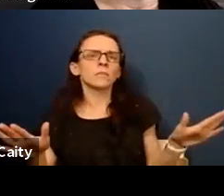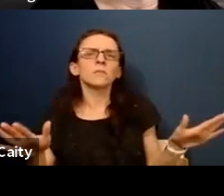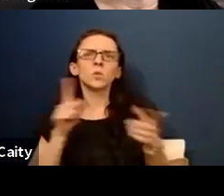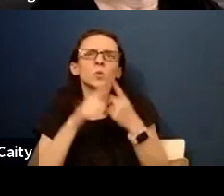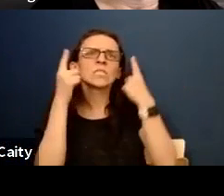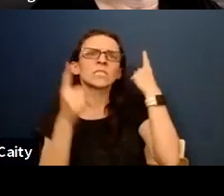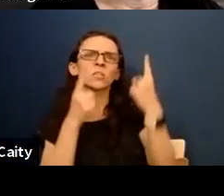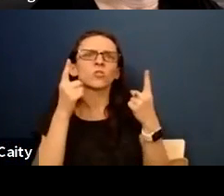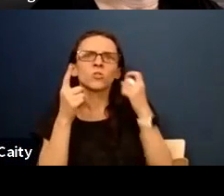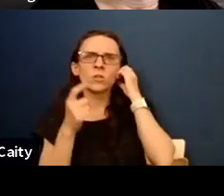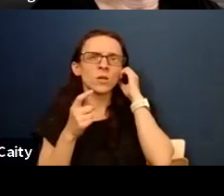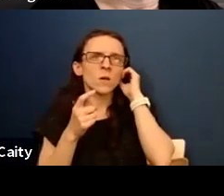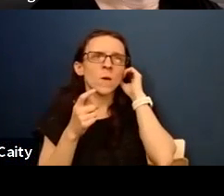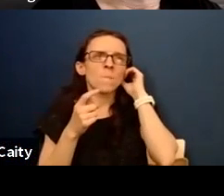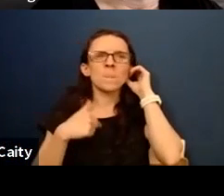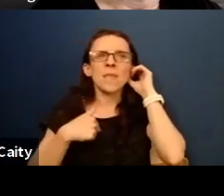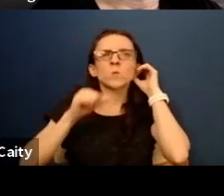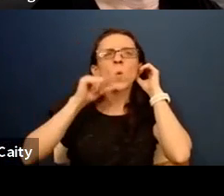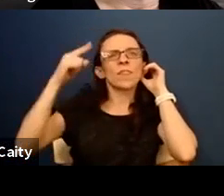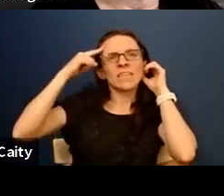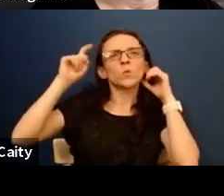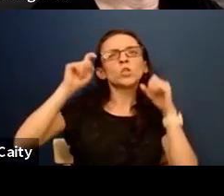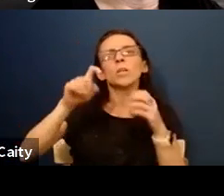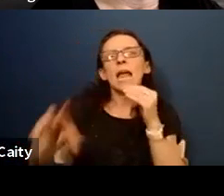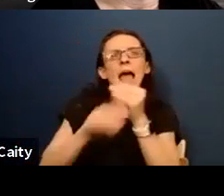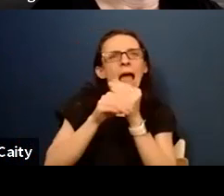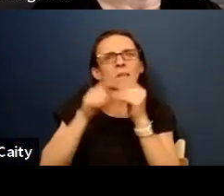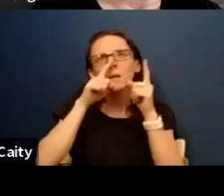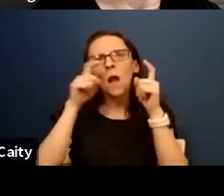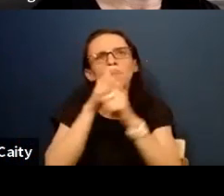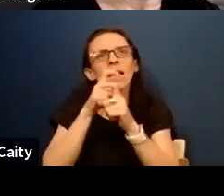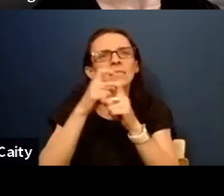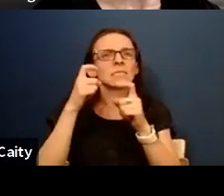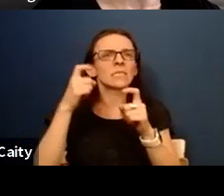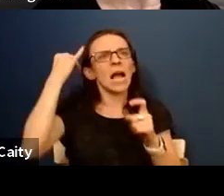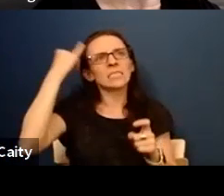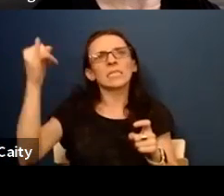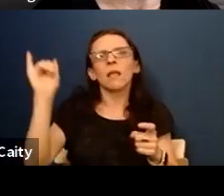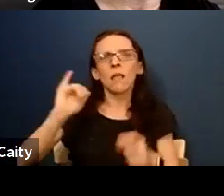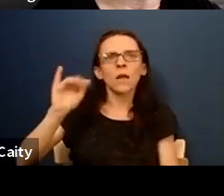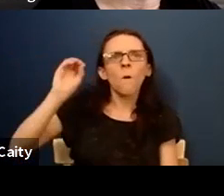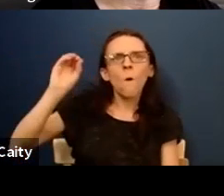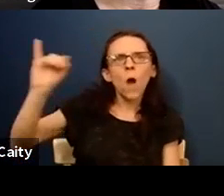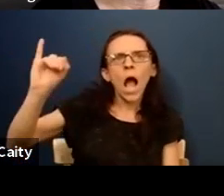what are complex issues like the occupational index